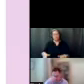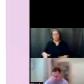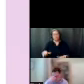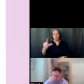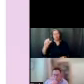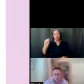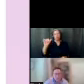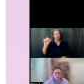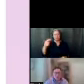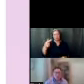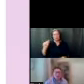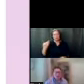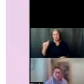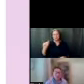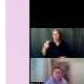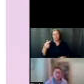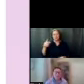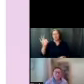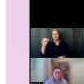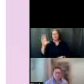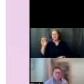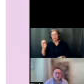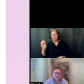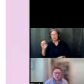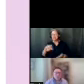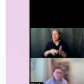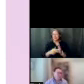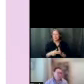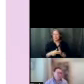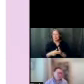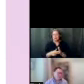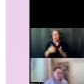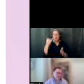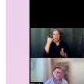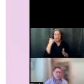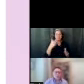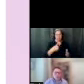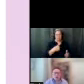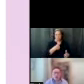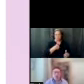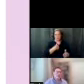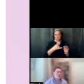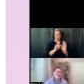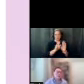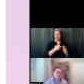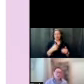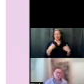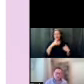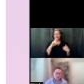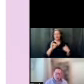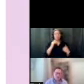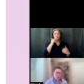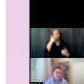shame. Shameful to identify as disabled. Shame and like Bruno, taught to hide our